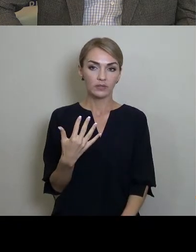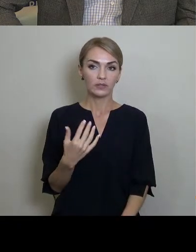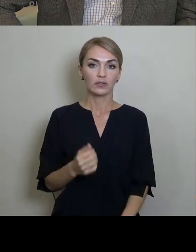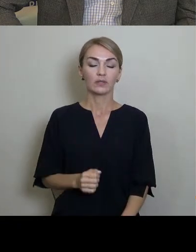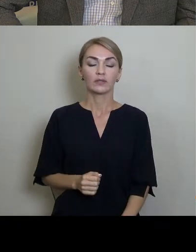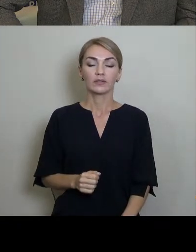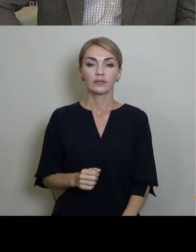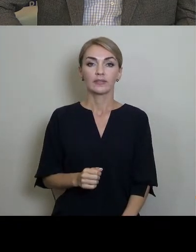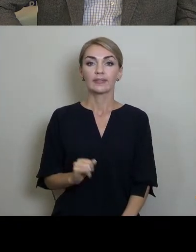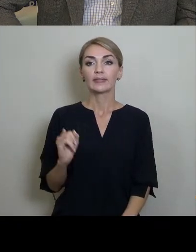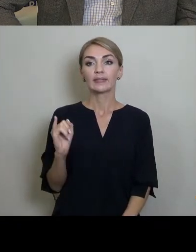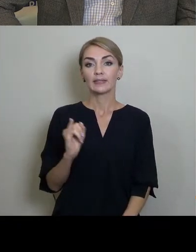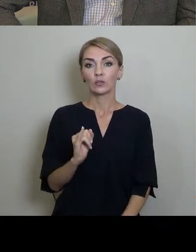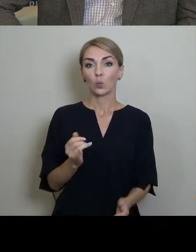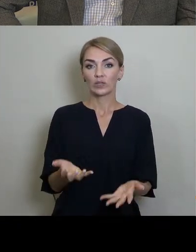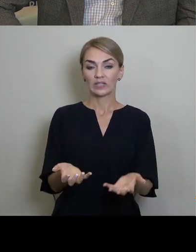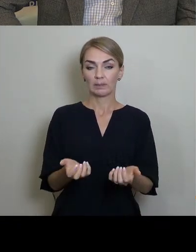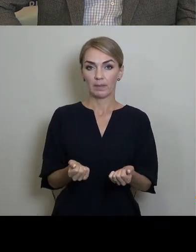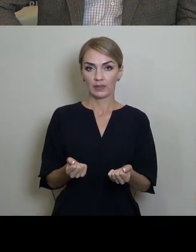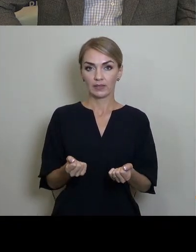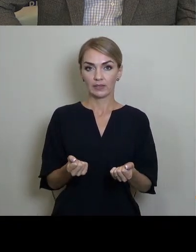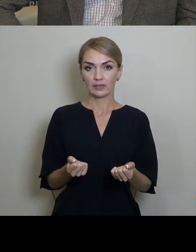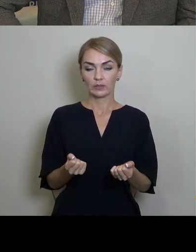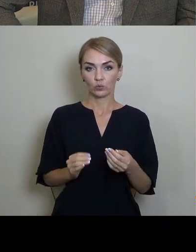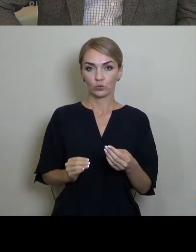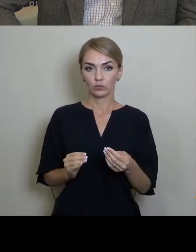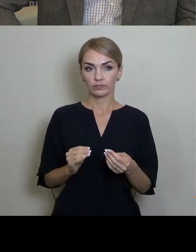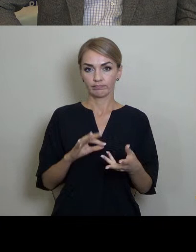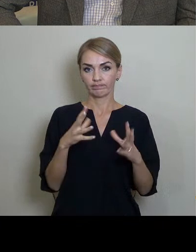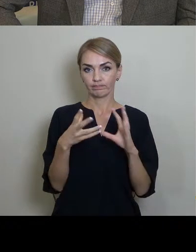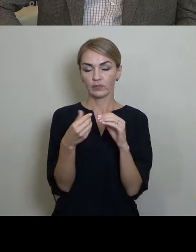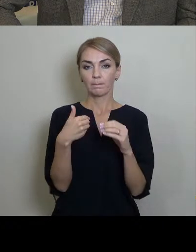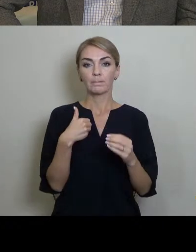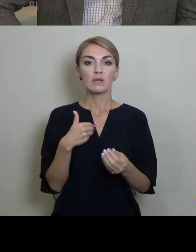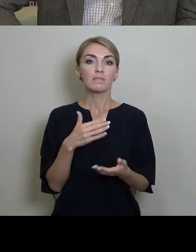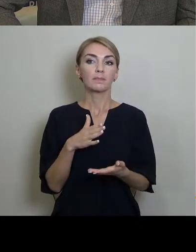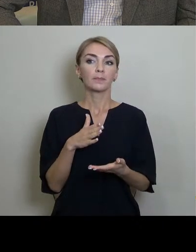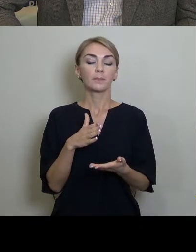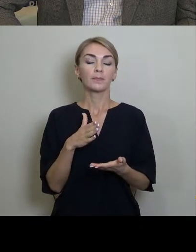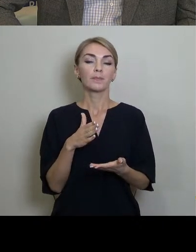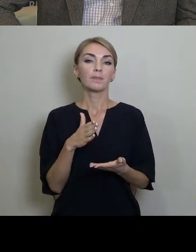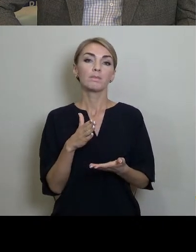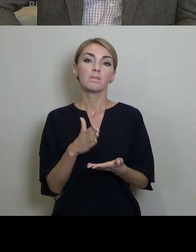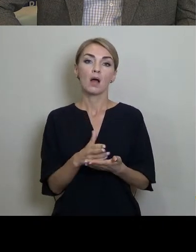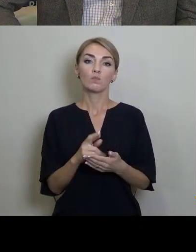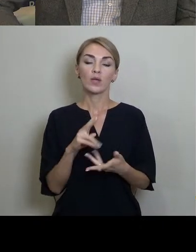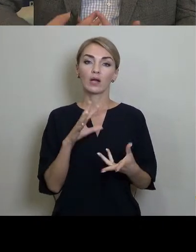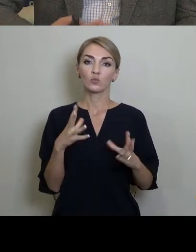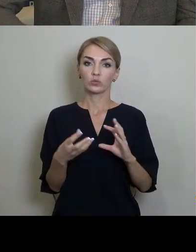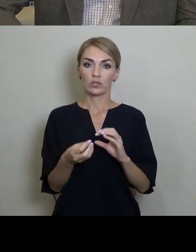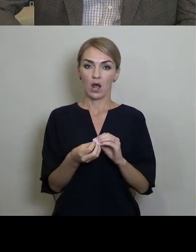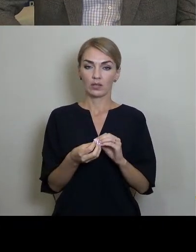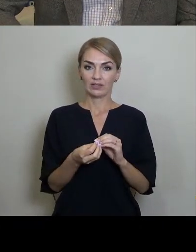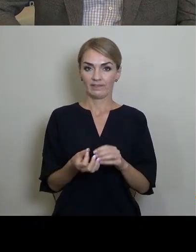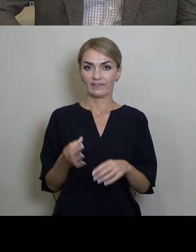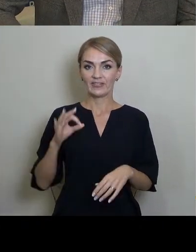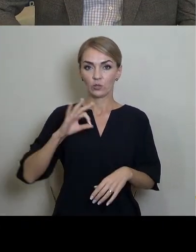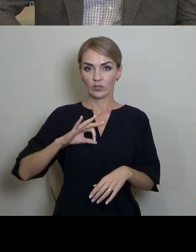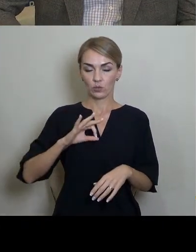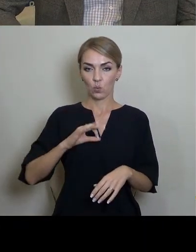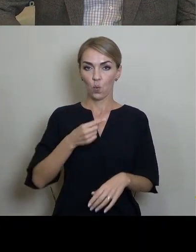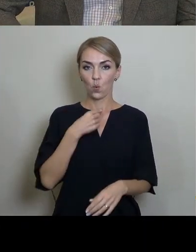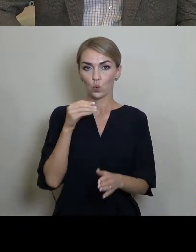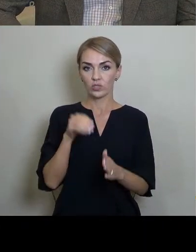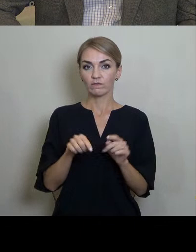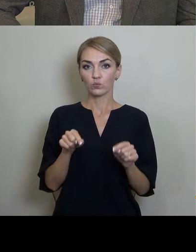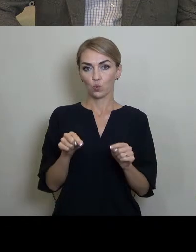670 multiplied by 5, and the result is the